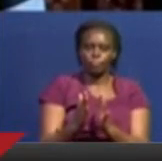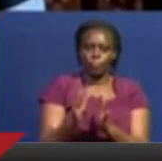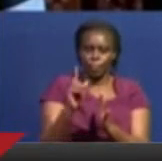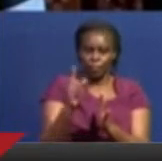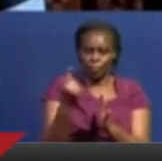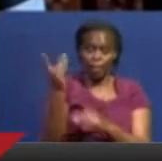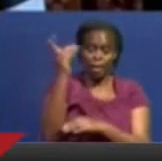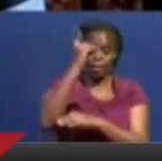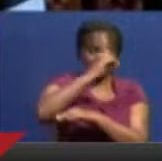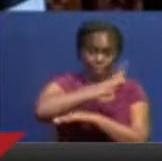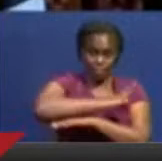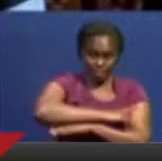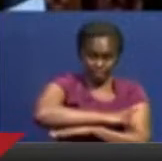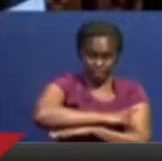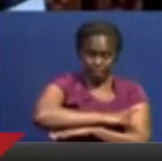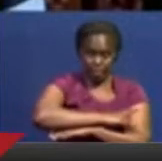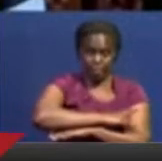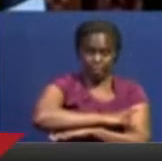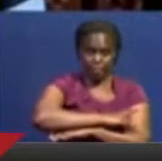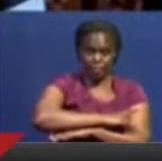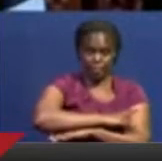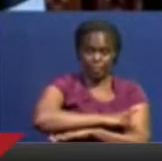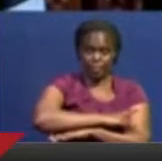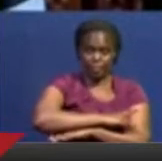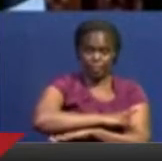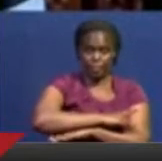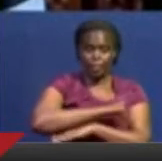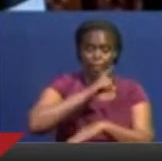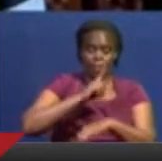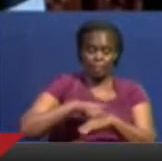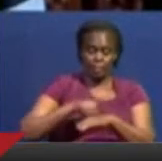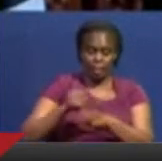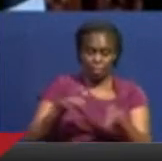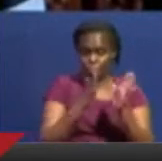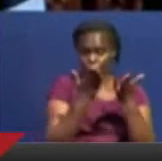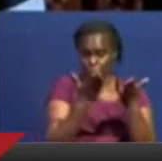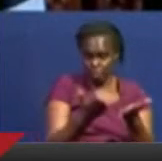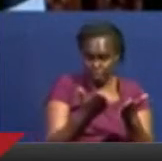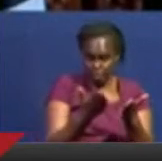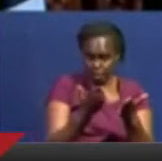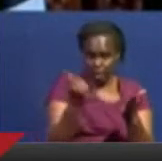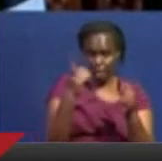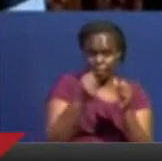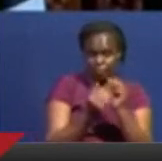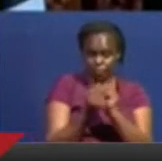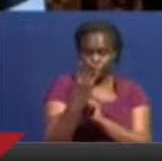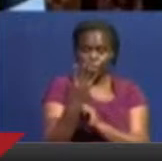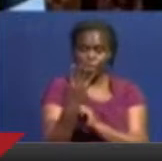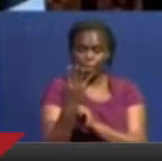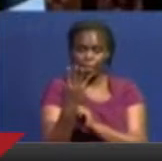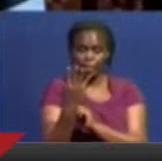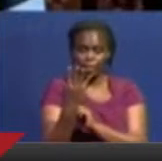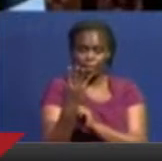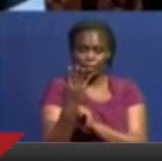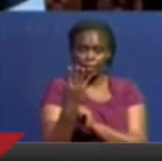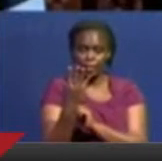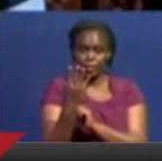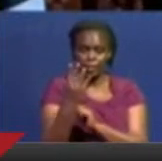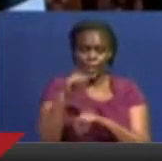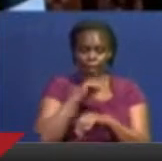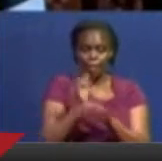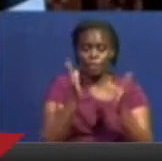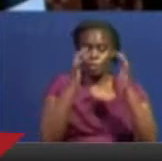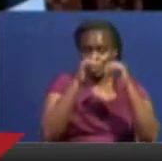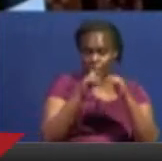first day of the vacancy arises up to the 14th day On its part, the